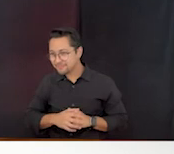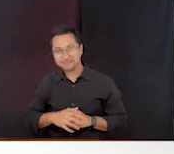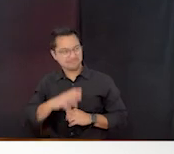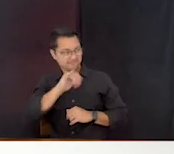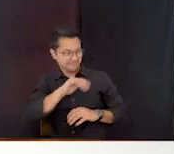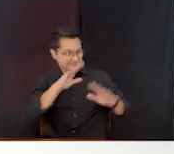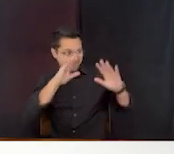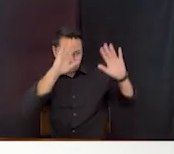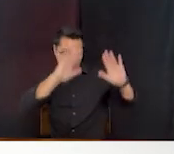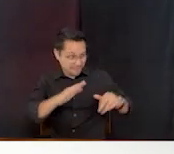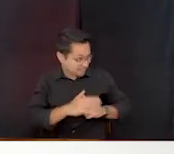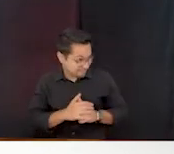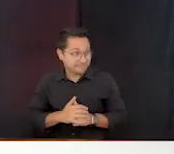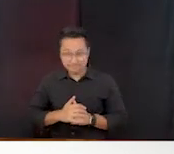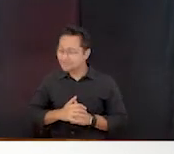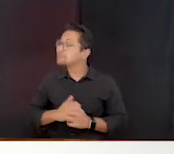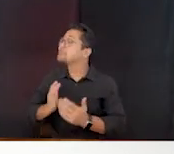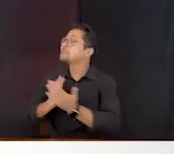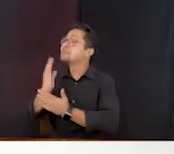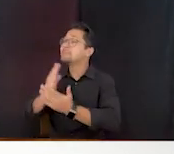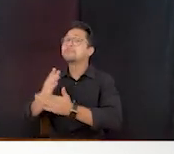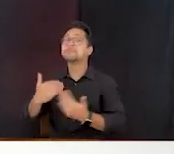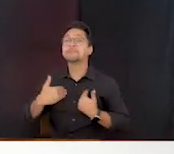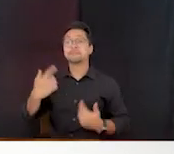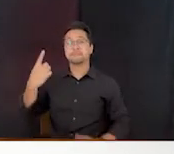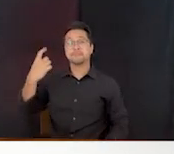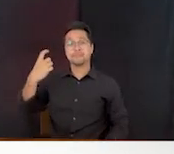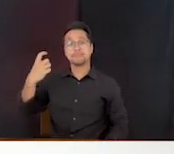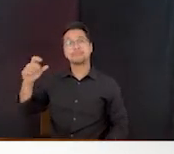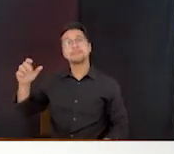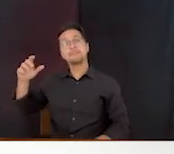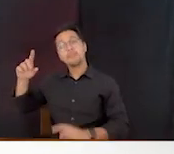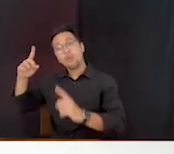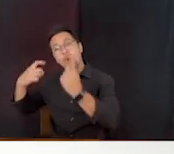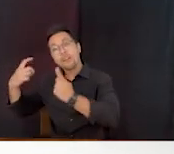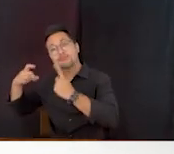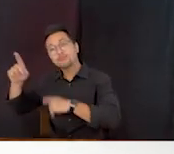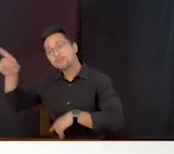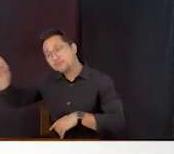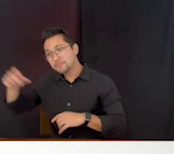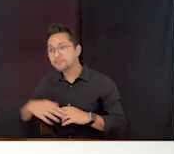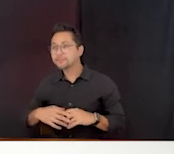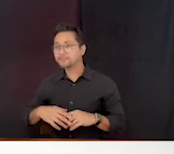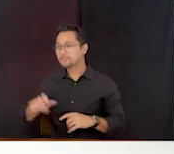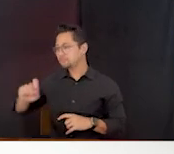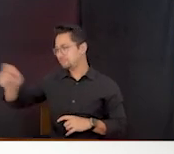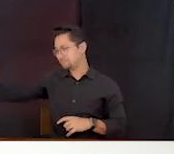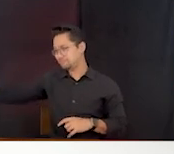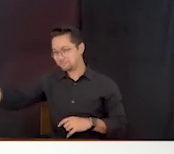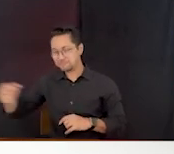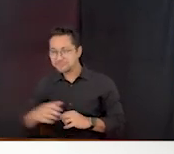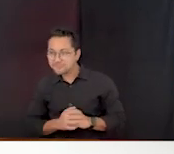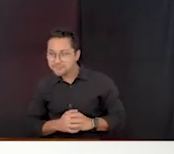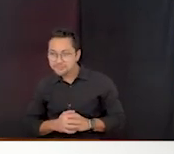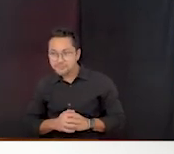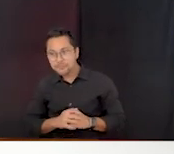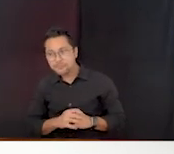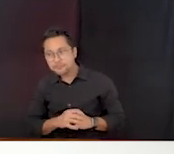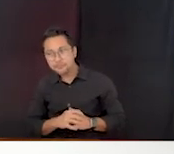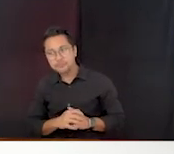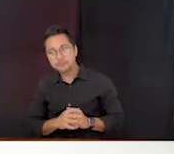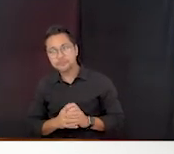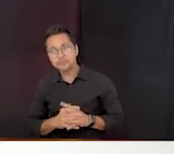That's awesome. All right, we have another question over here. Here, I'm handing you the microphone right now.